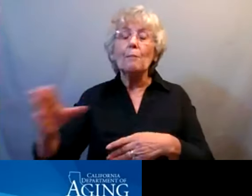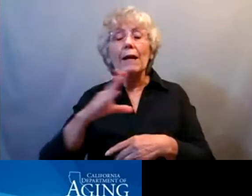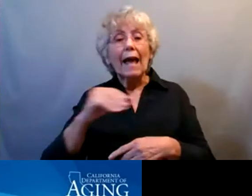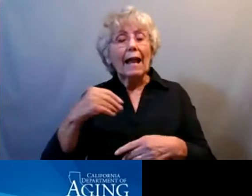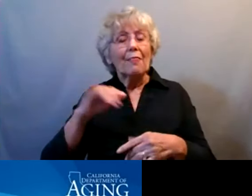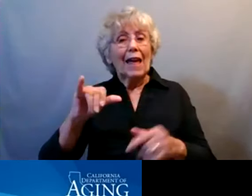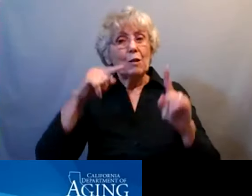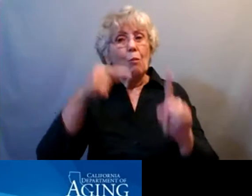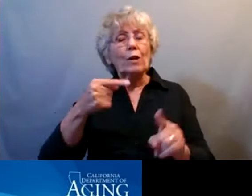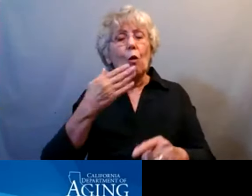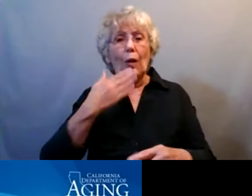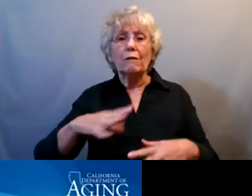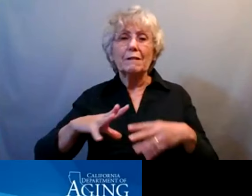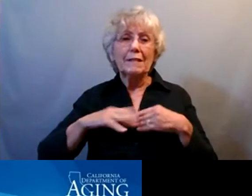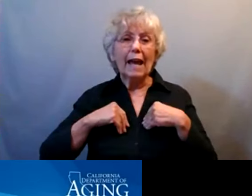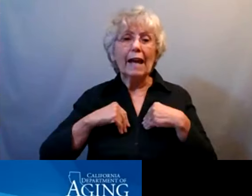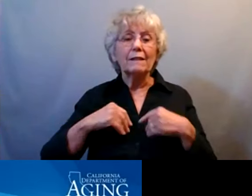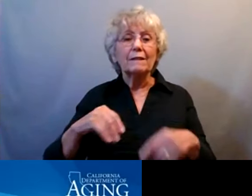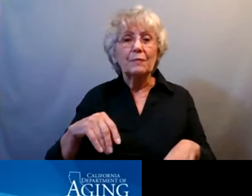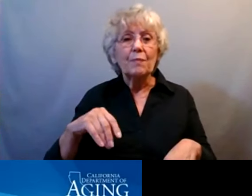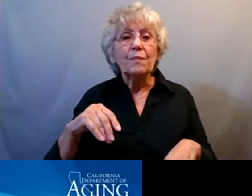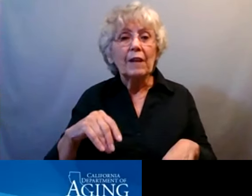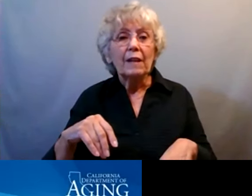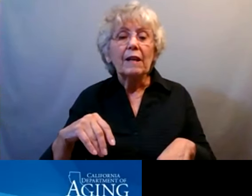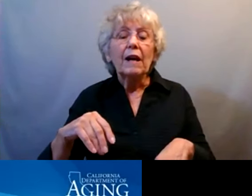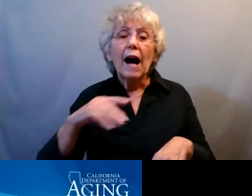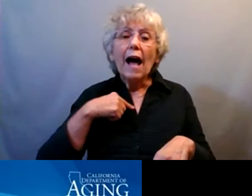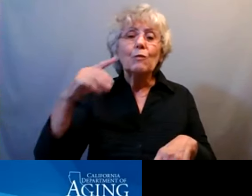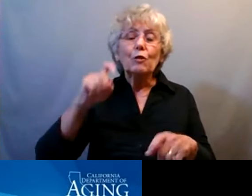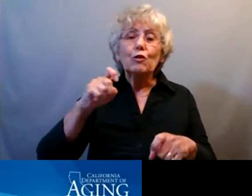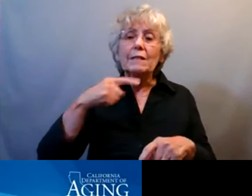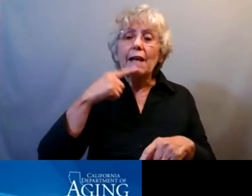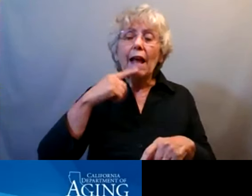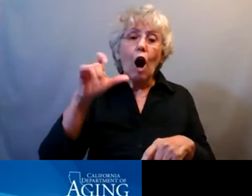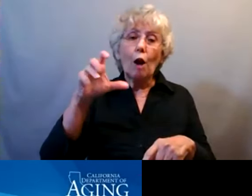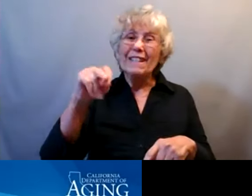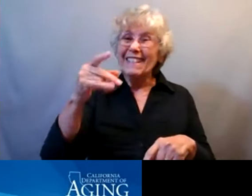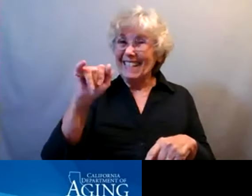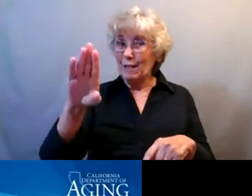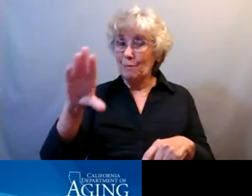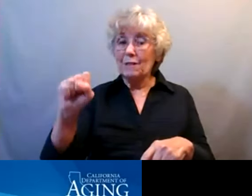I think we can charge our team, Michelle and Sutep and Amanda are here to, and I should say Carmen Gibbs, part of our internal